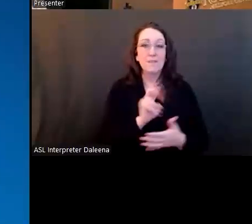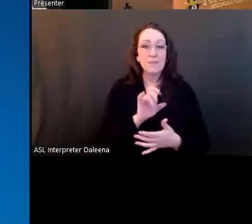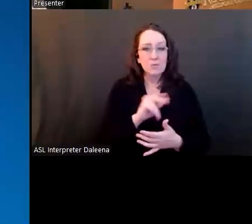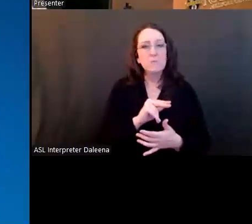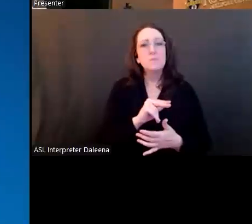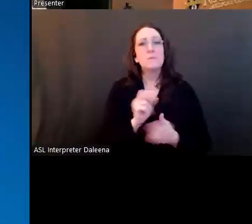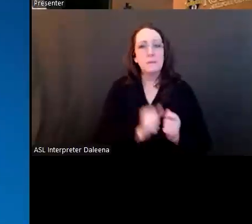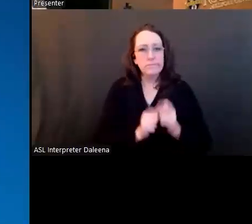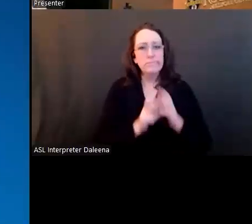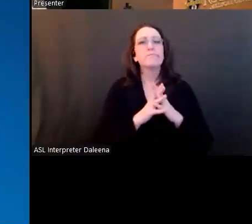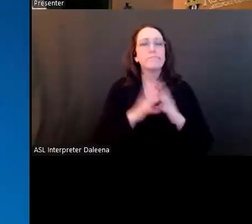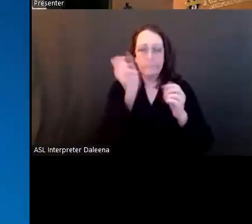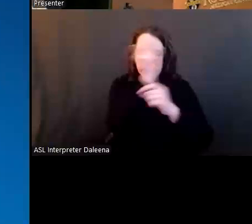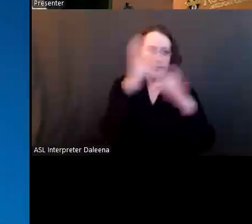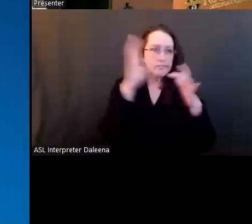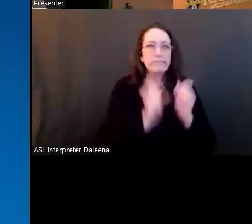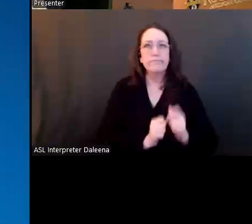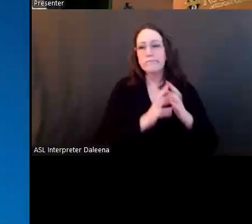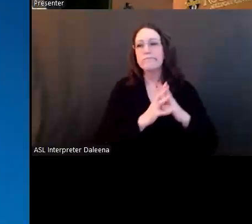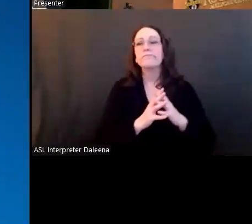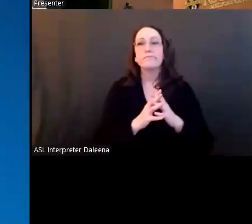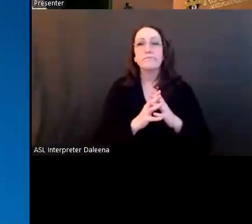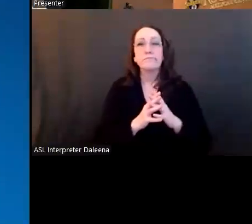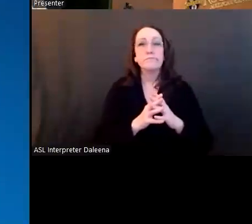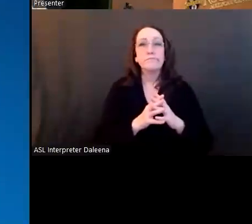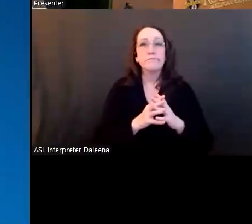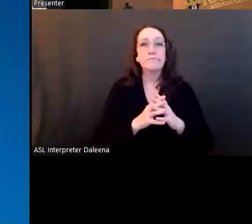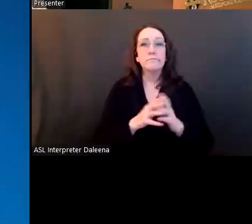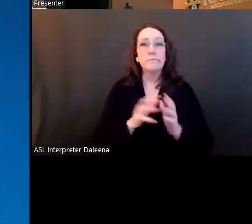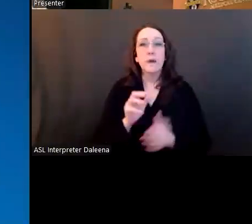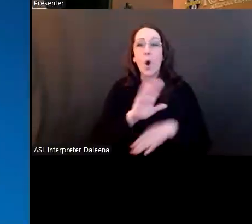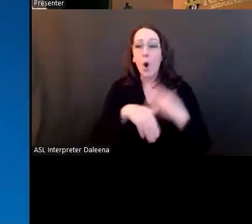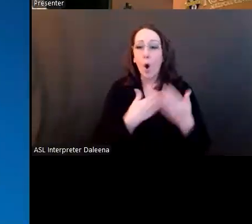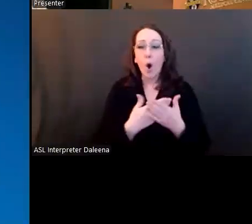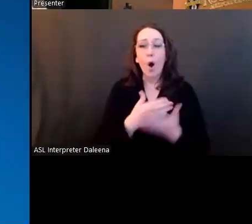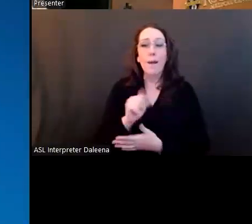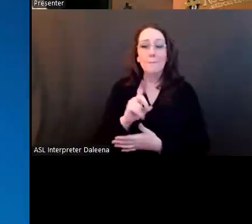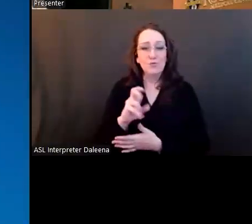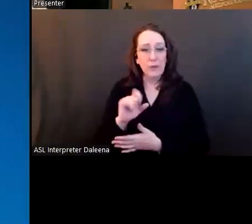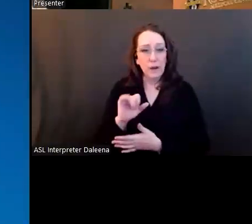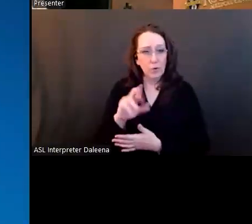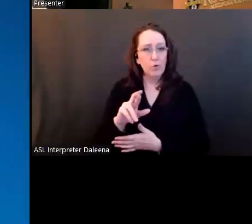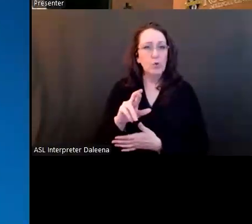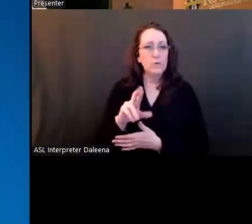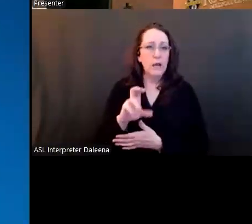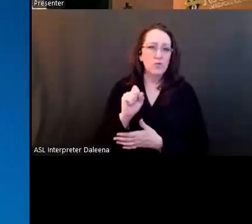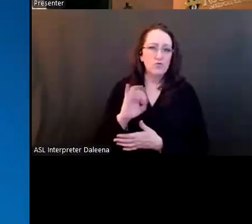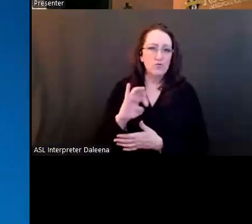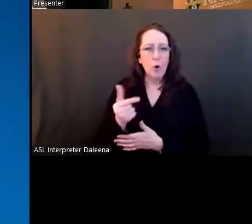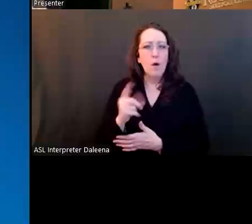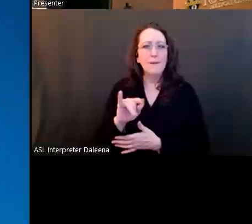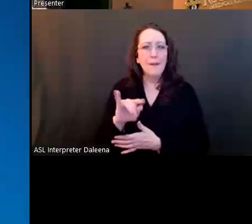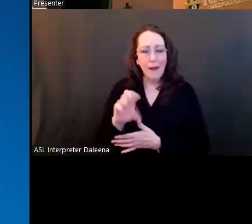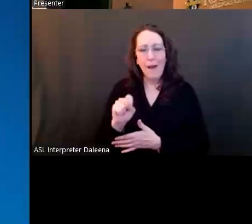implementation. All of our administrators at Strong Ties in our community division and elsewhere who have